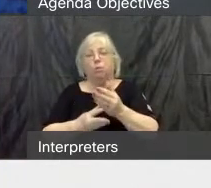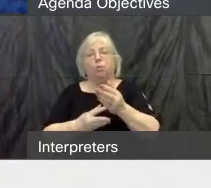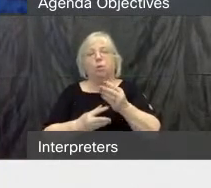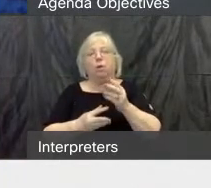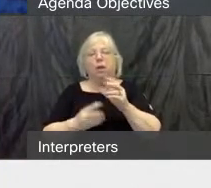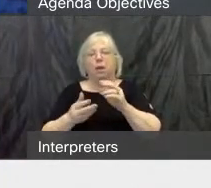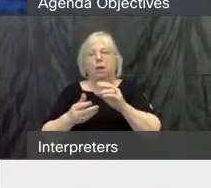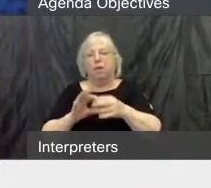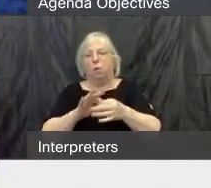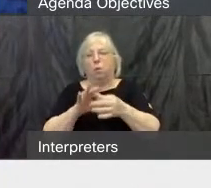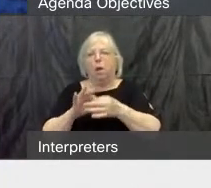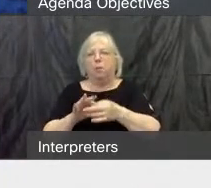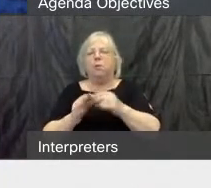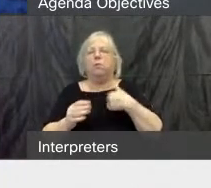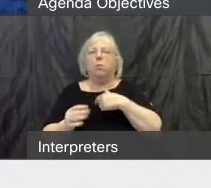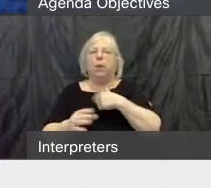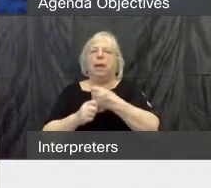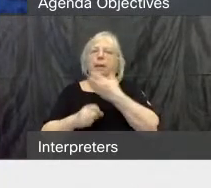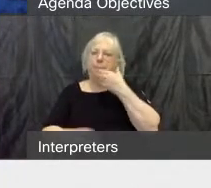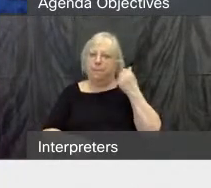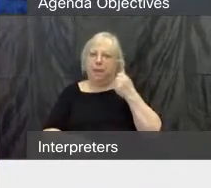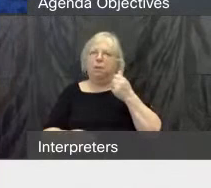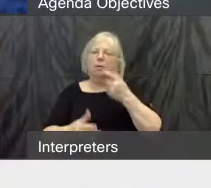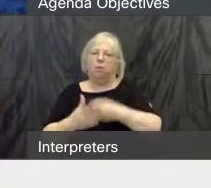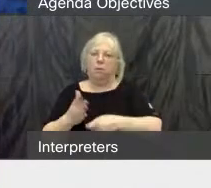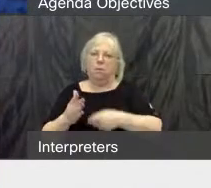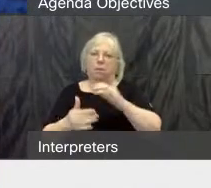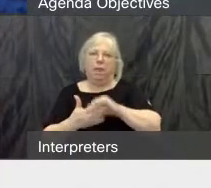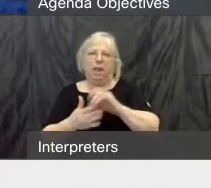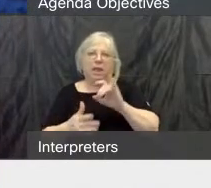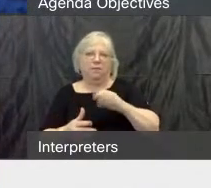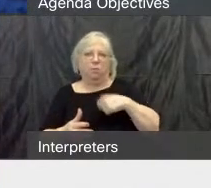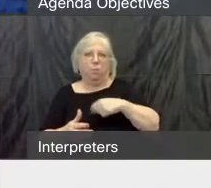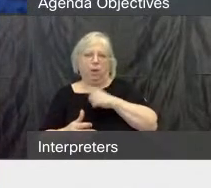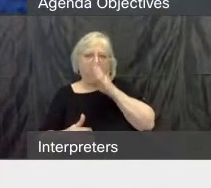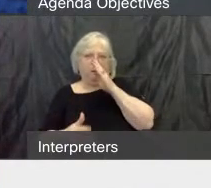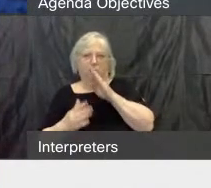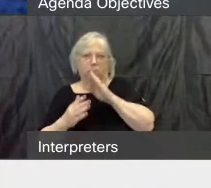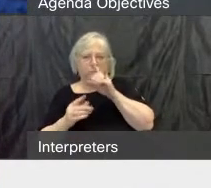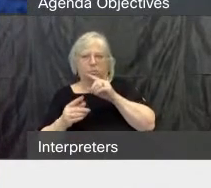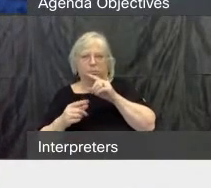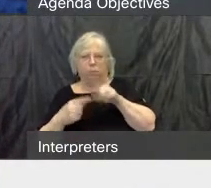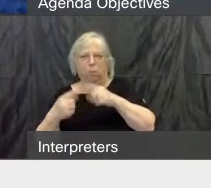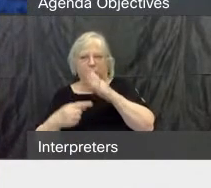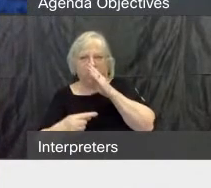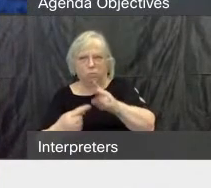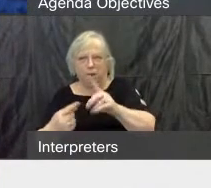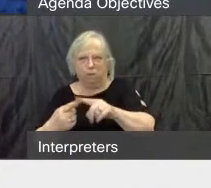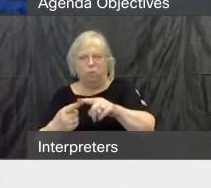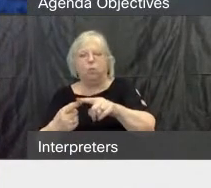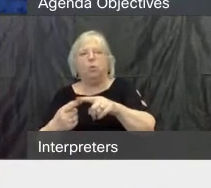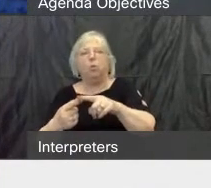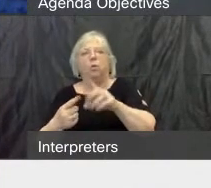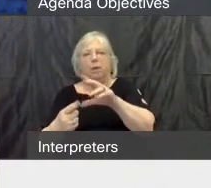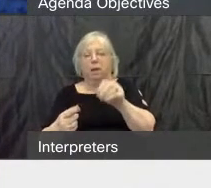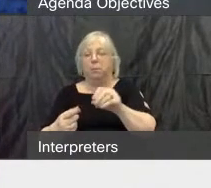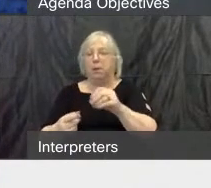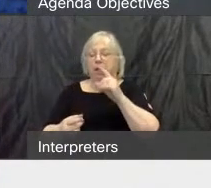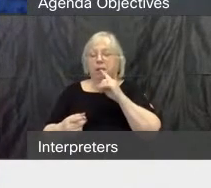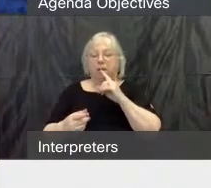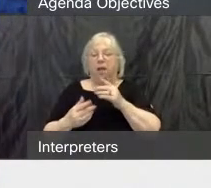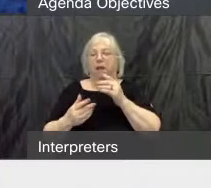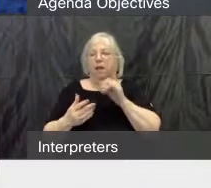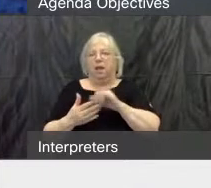pricing than if we went direct to the manufacturer on the tasers. So that's the reason we utilize these, is even in a situation where there's